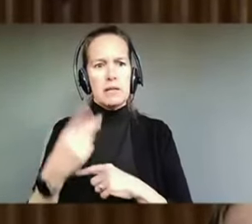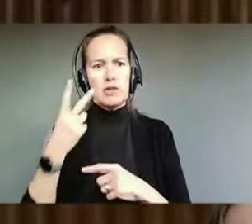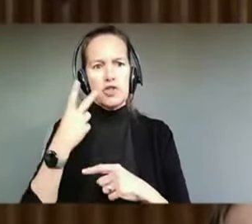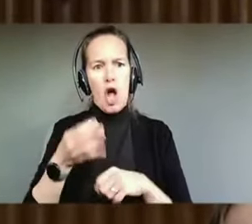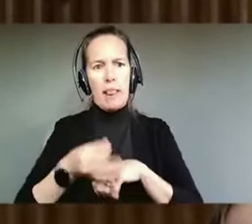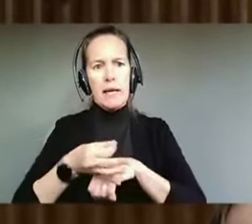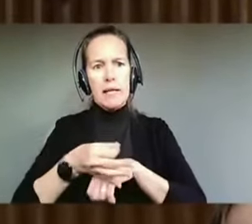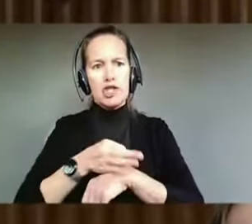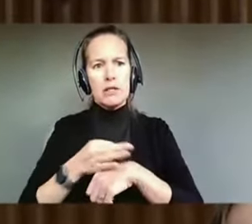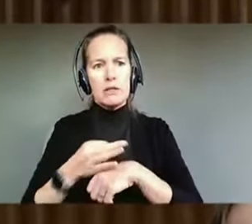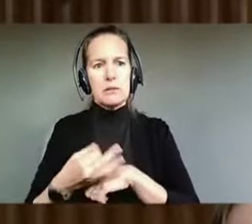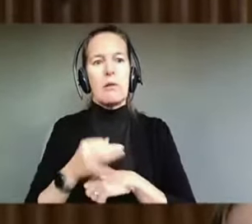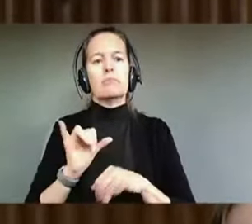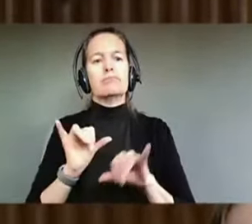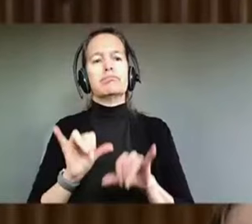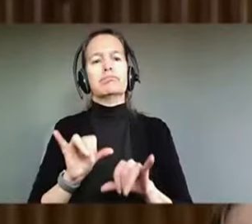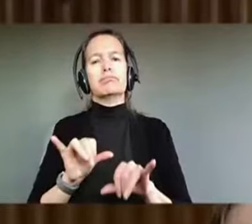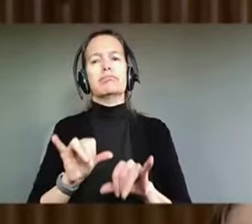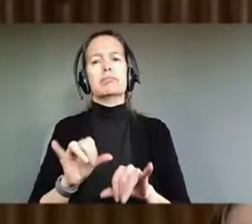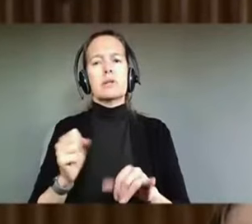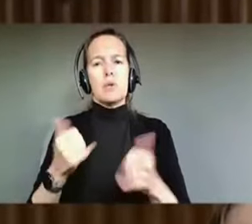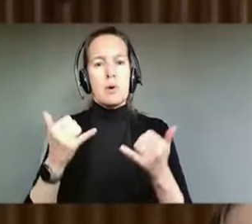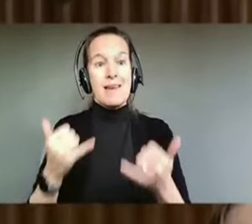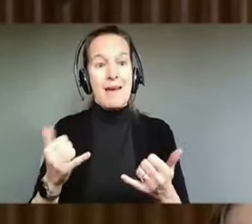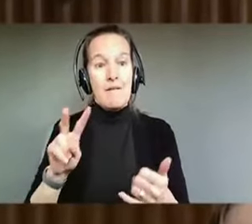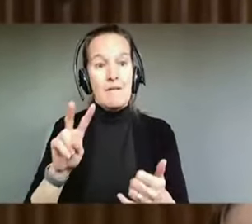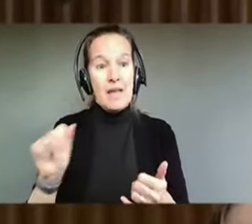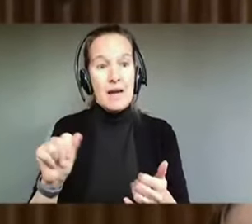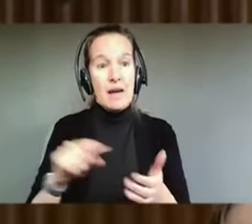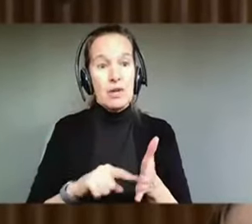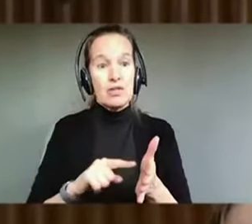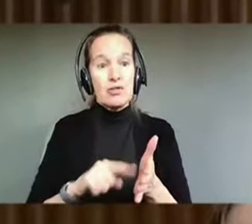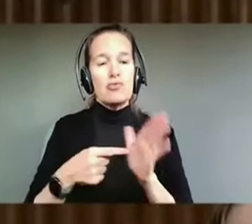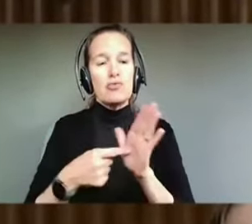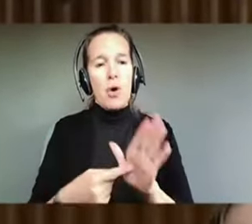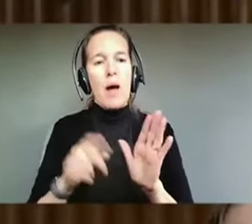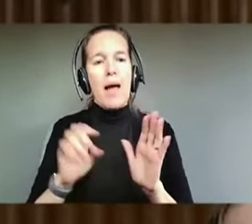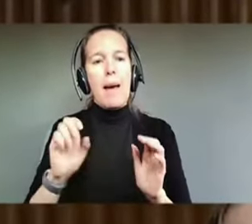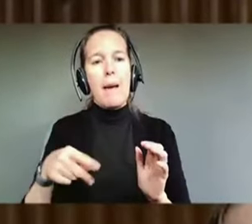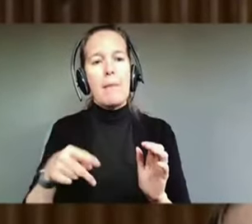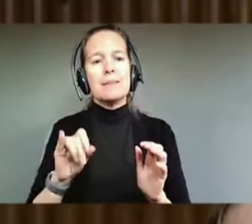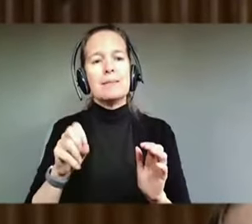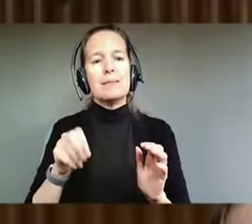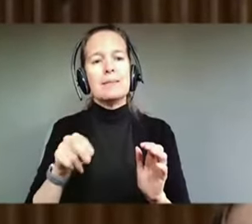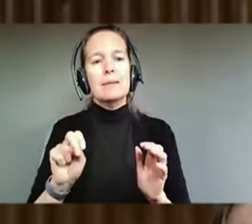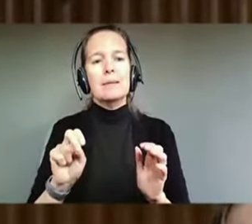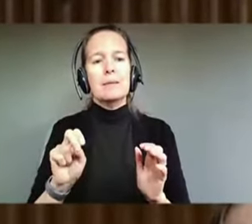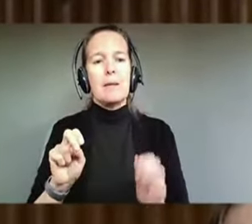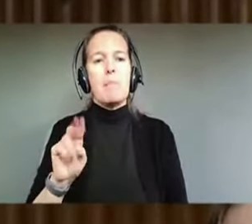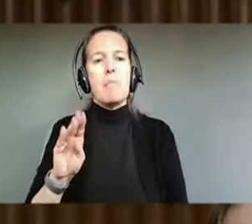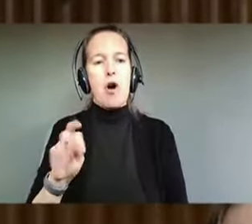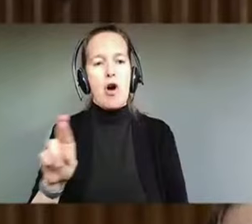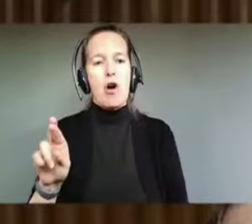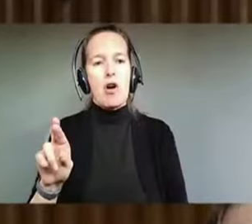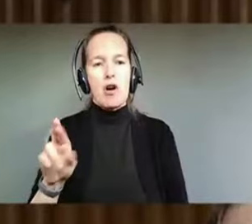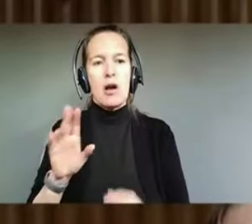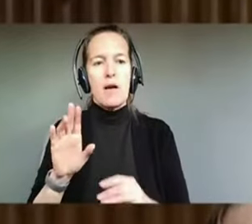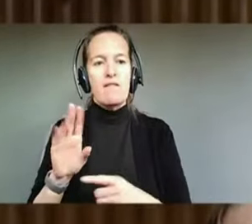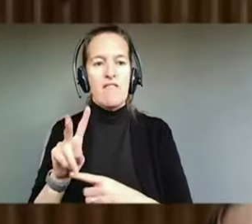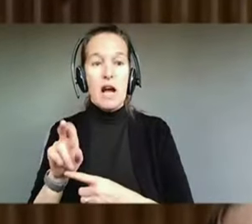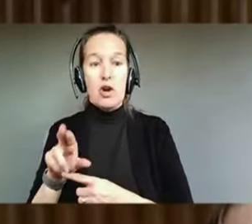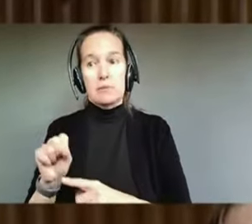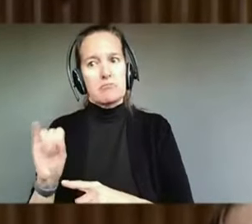And now VA research has shown that Epstein-Barr virus, the virus that causes mono, is very